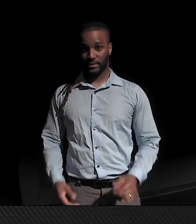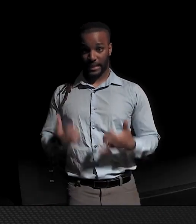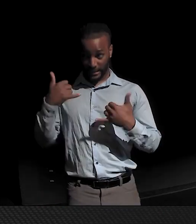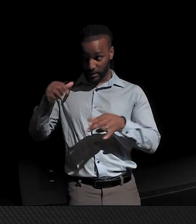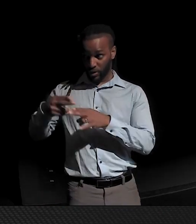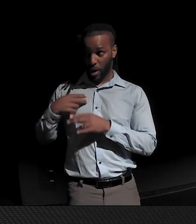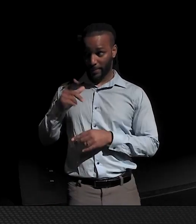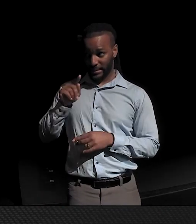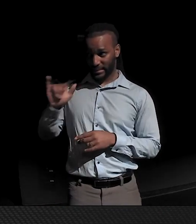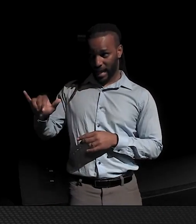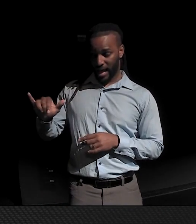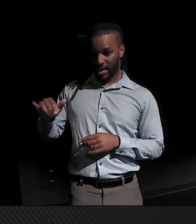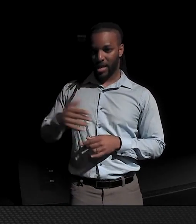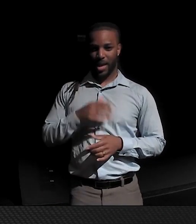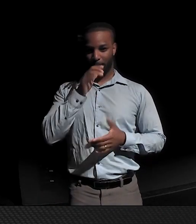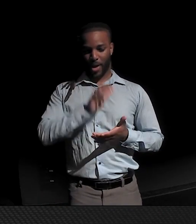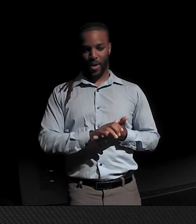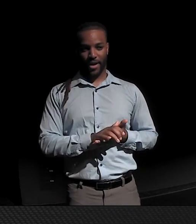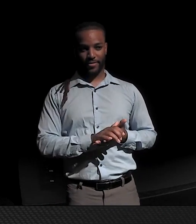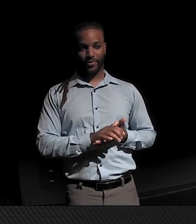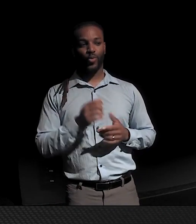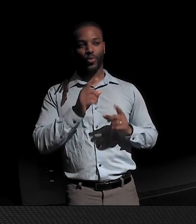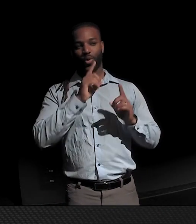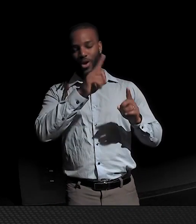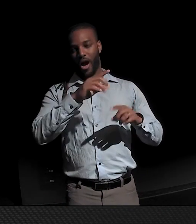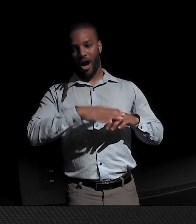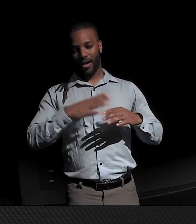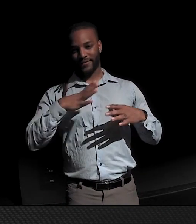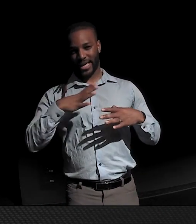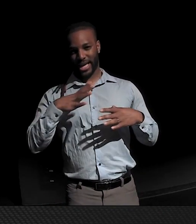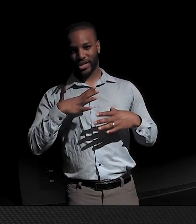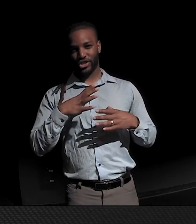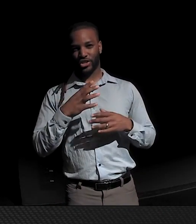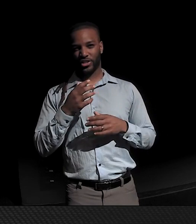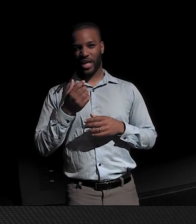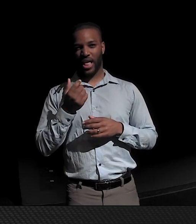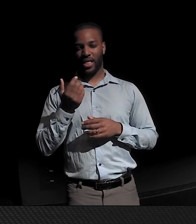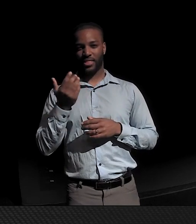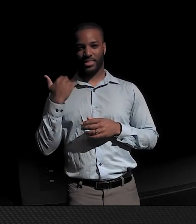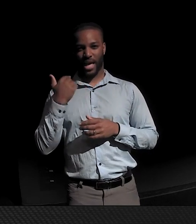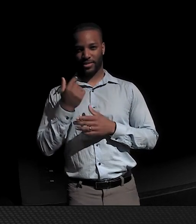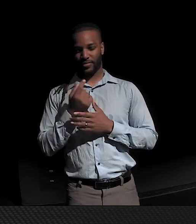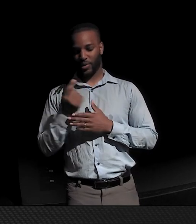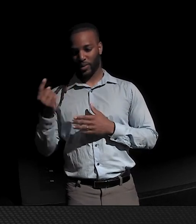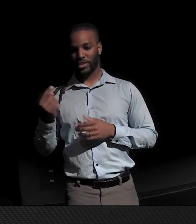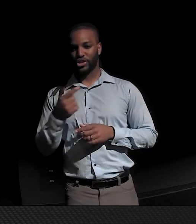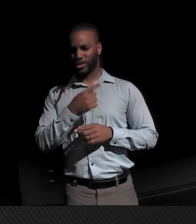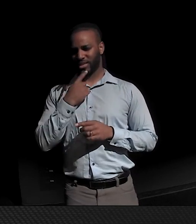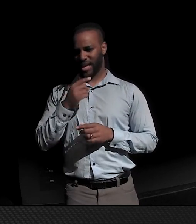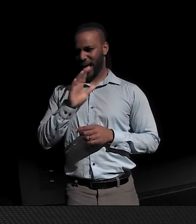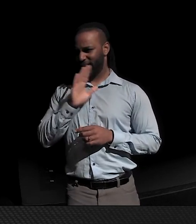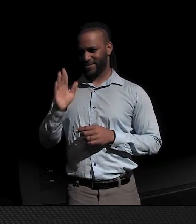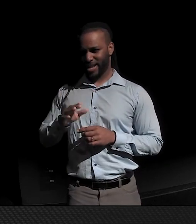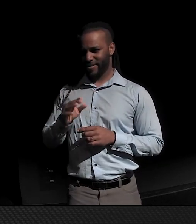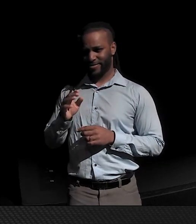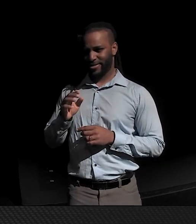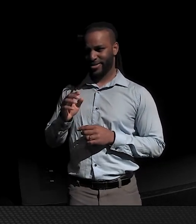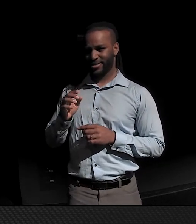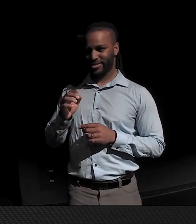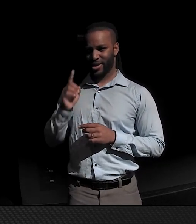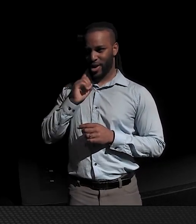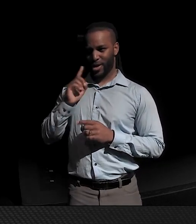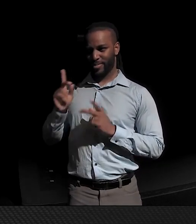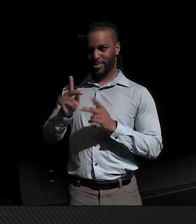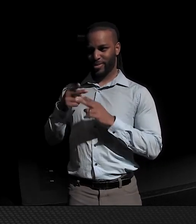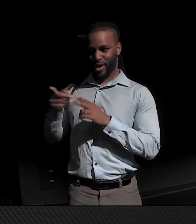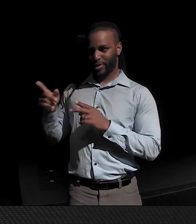still call me Ty. My wife joked, we went on a vacation for the last couple weeks, and she was like, I've never heard Ty more in my life